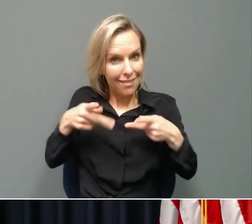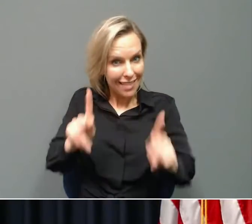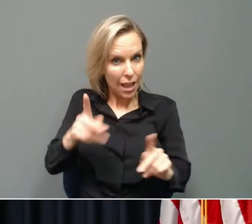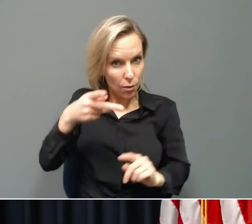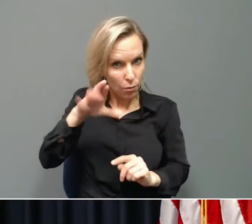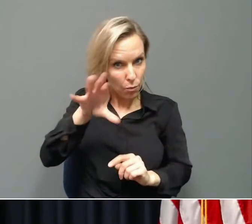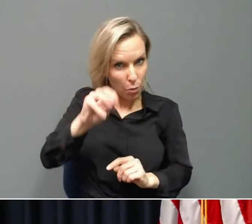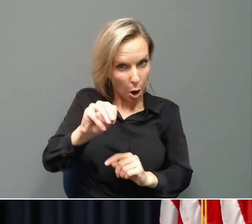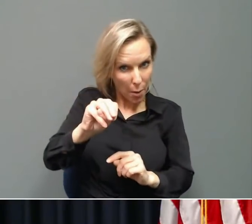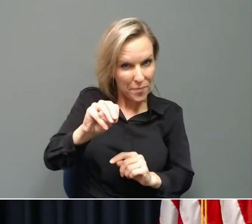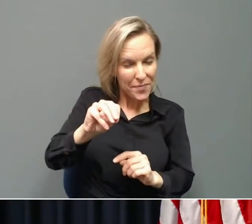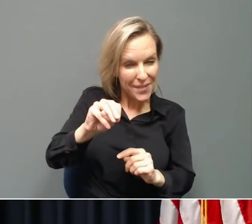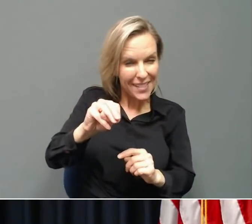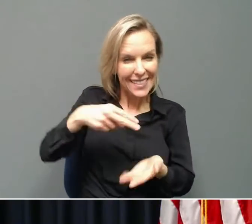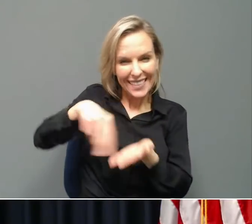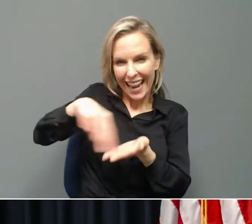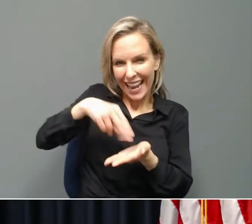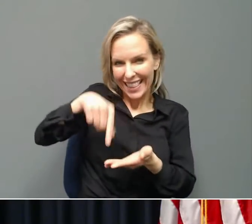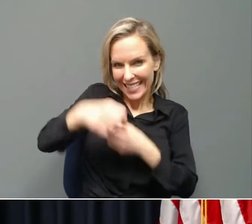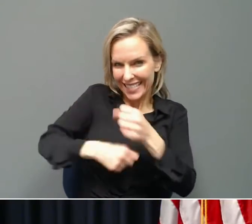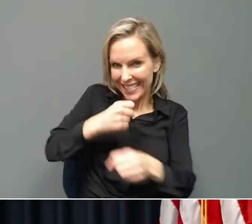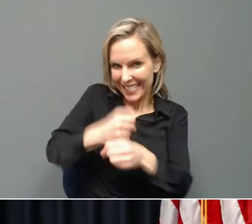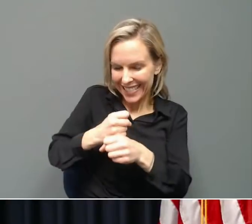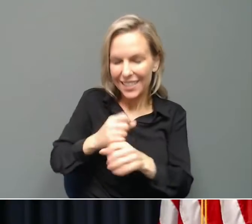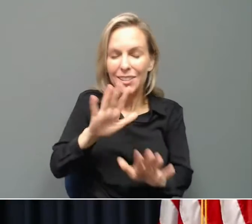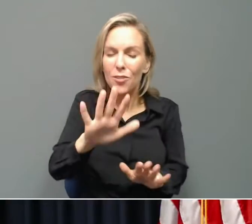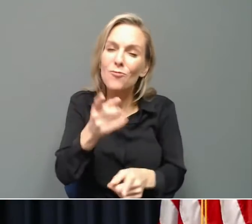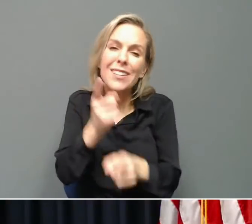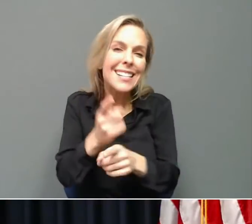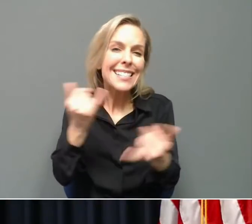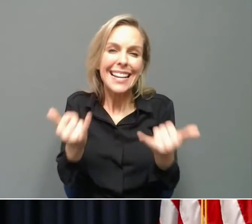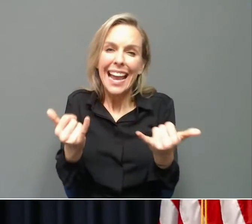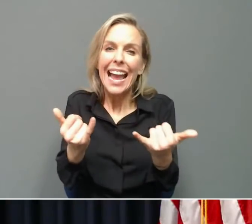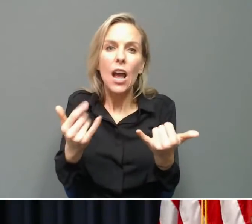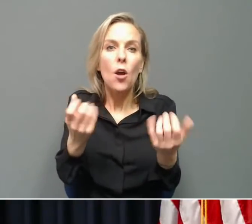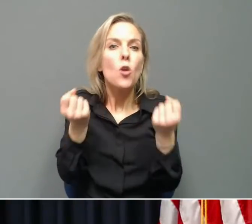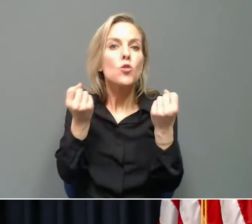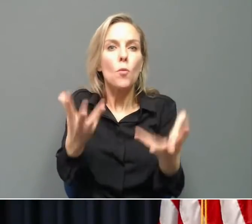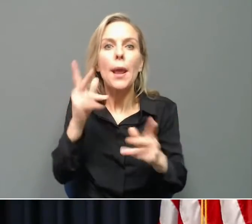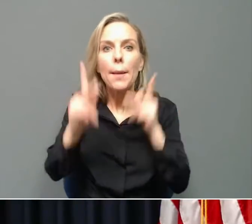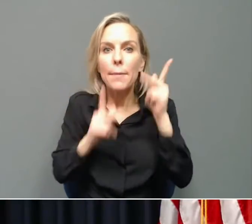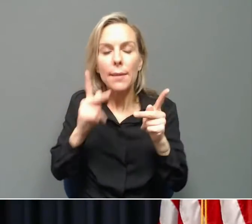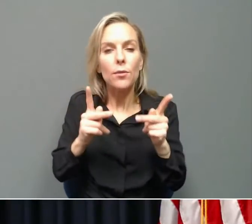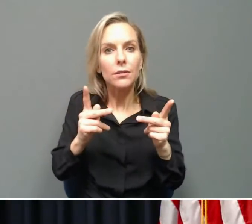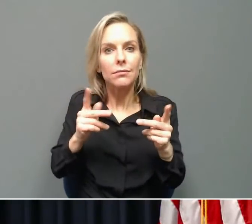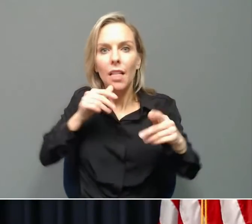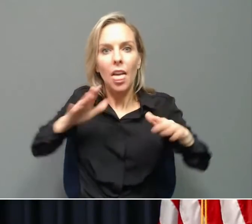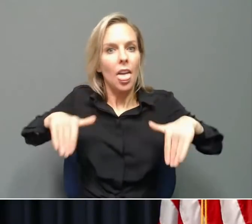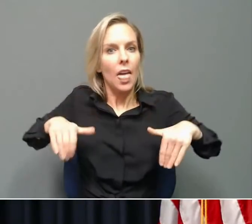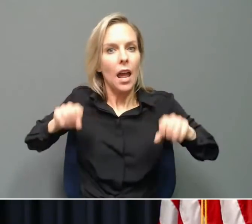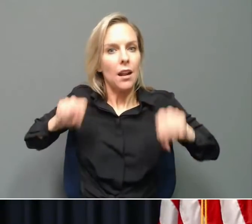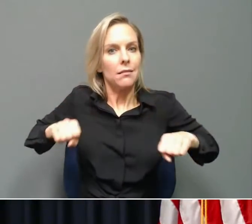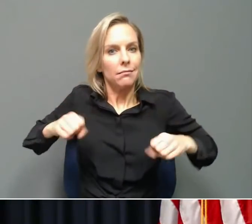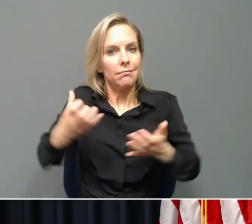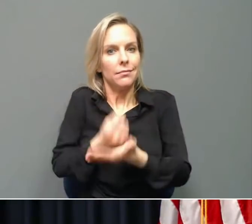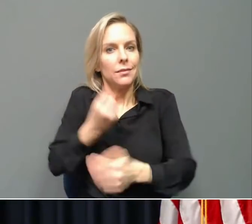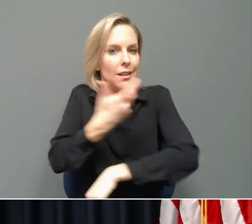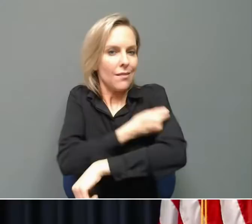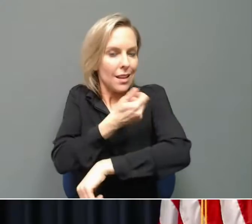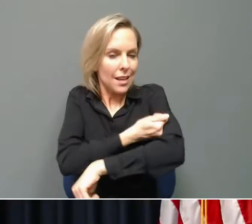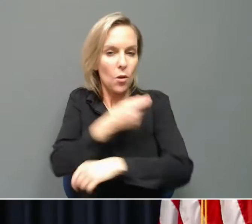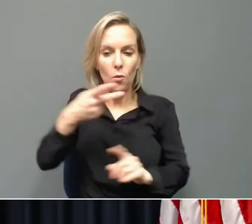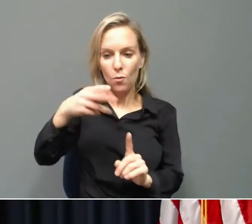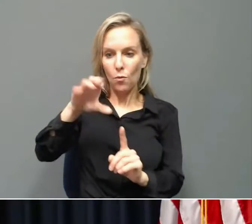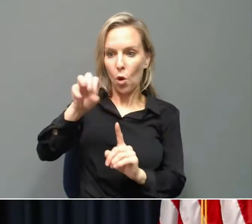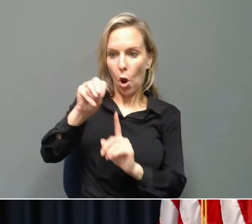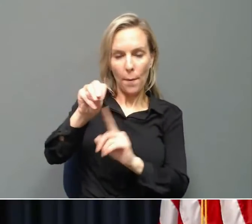little more time, because right now so many people aren't eligible for the vaccine or to get down to that point. And prom is a